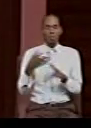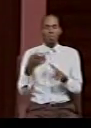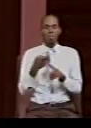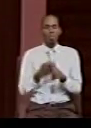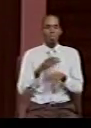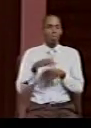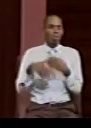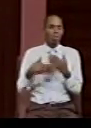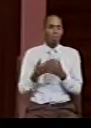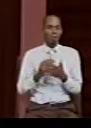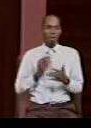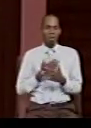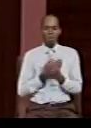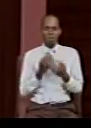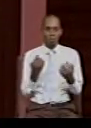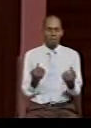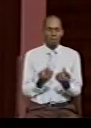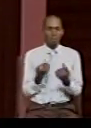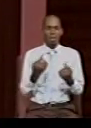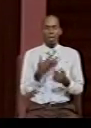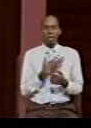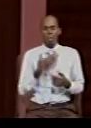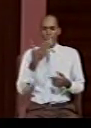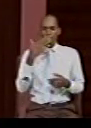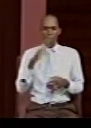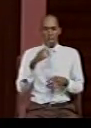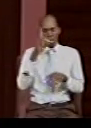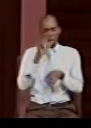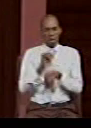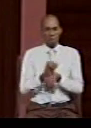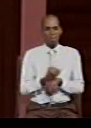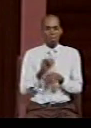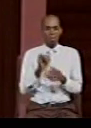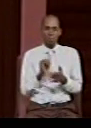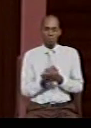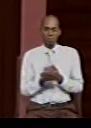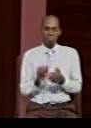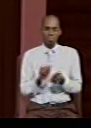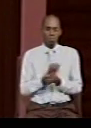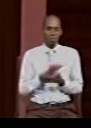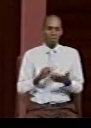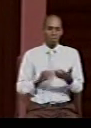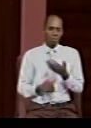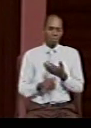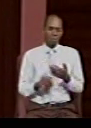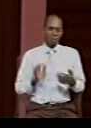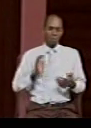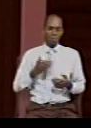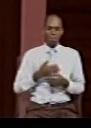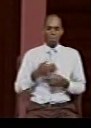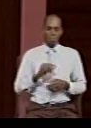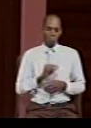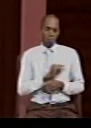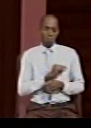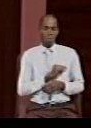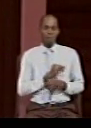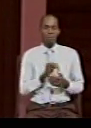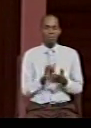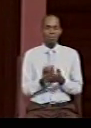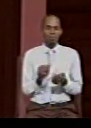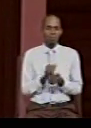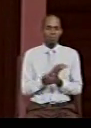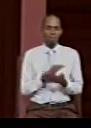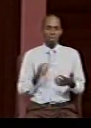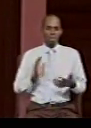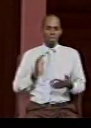our sins and the bad habits that deadened our conscience, that deadened our lives, that